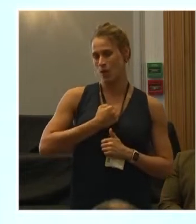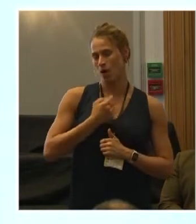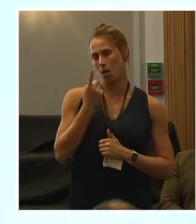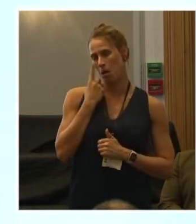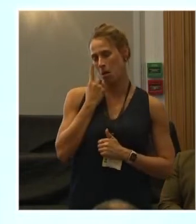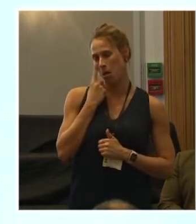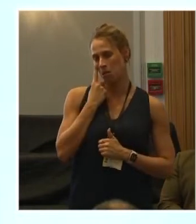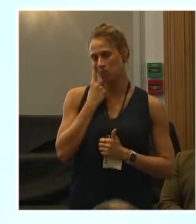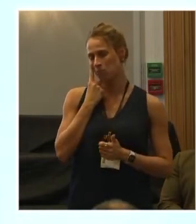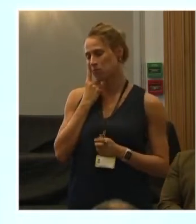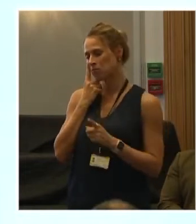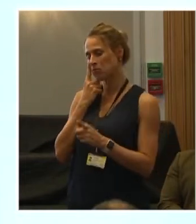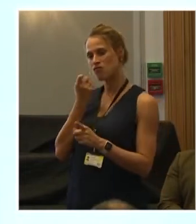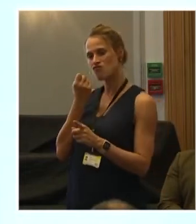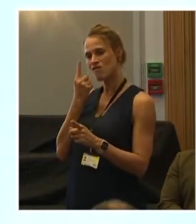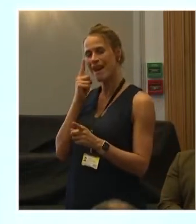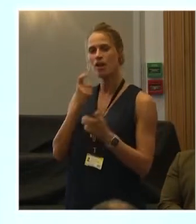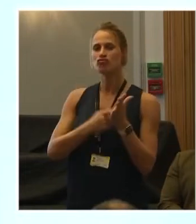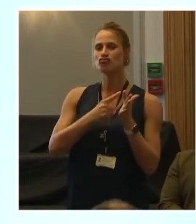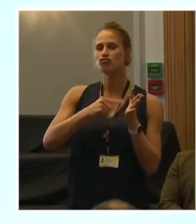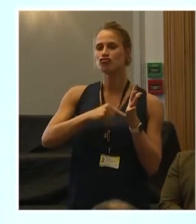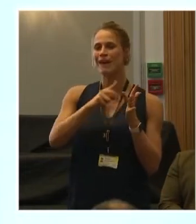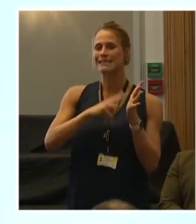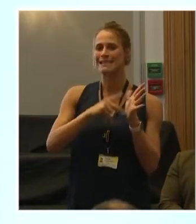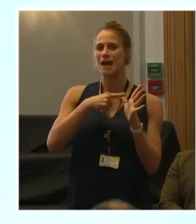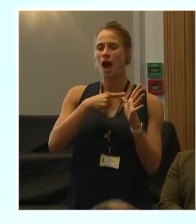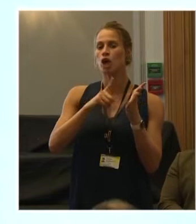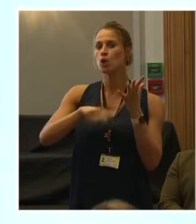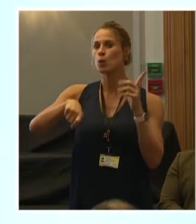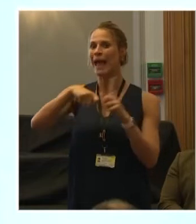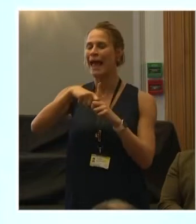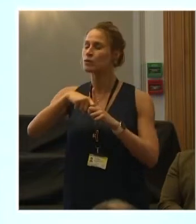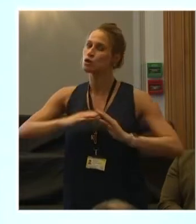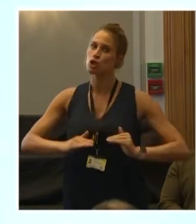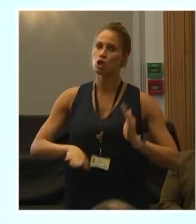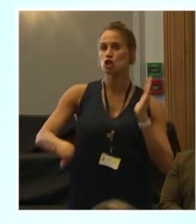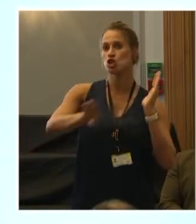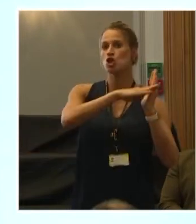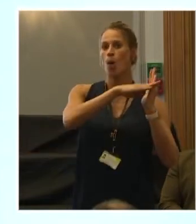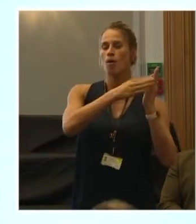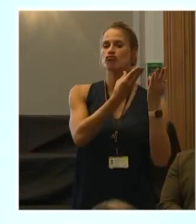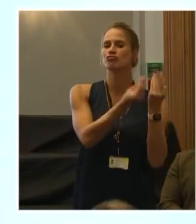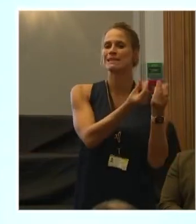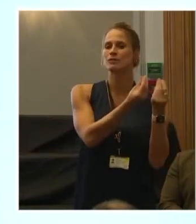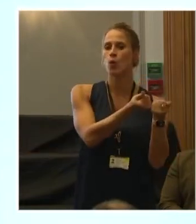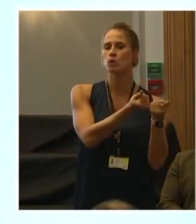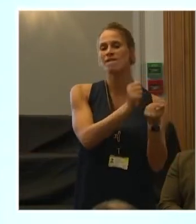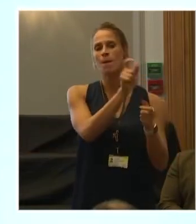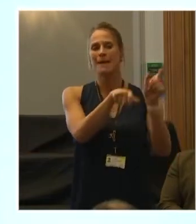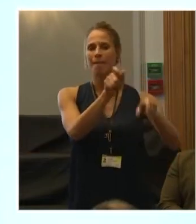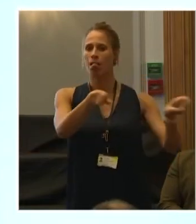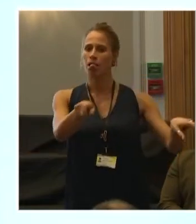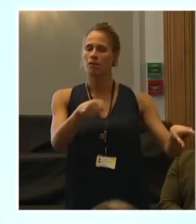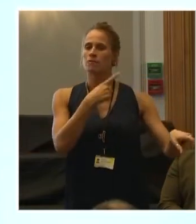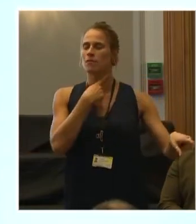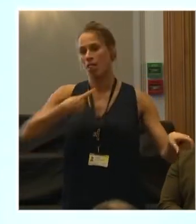UK was the top source of research information for respondents, with more than 2/3, 70% of those who knew about